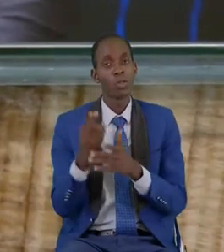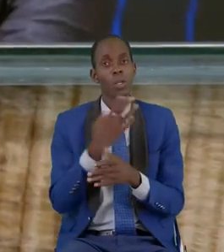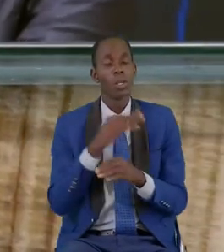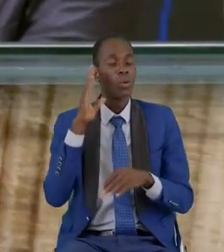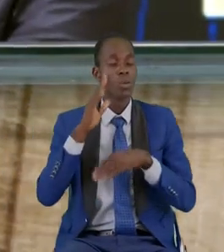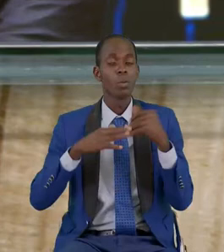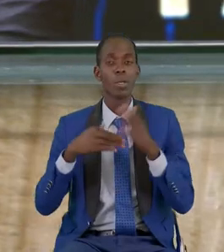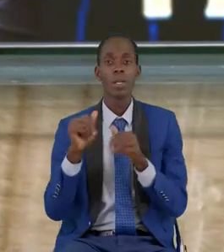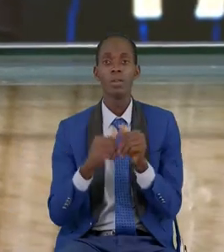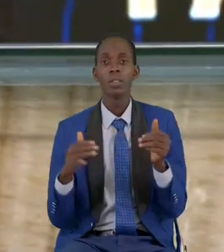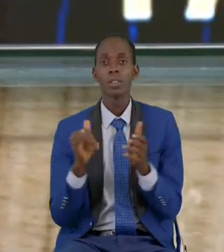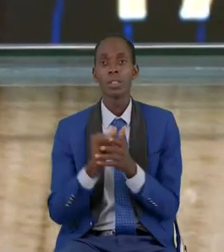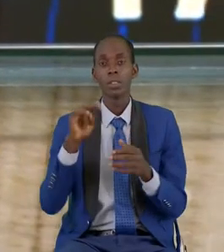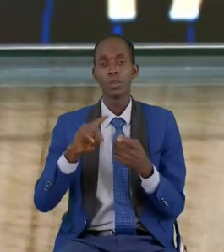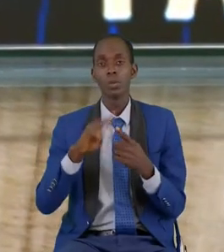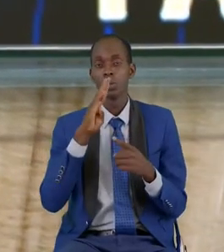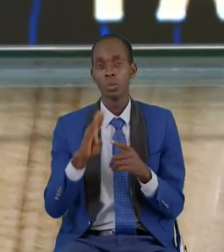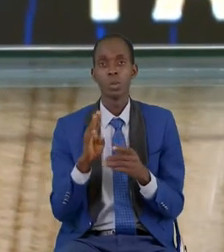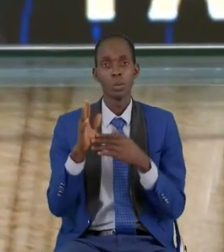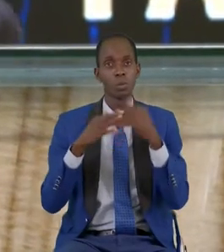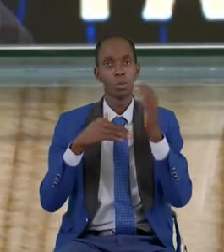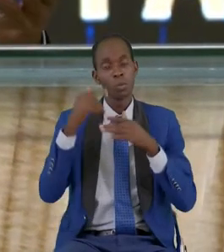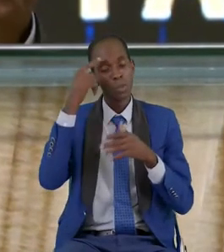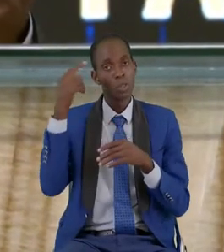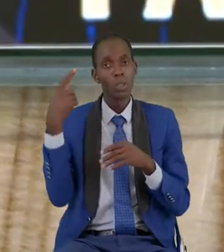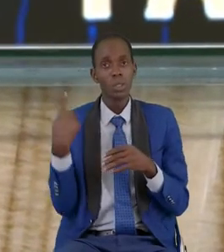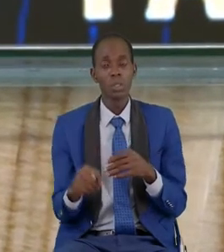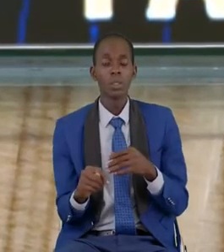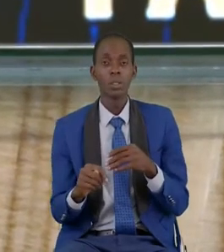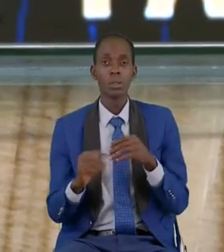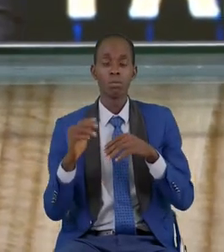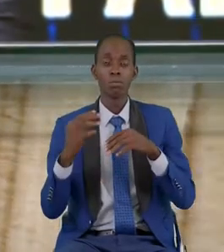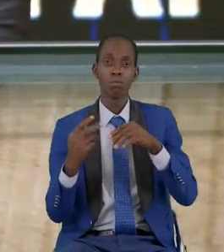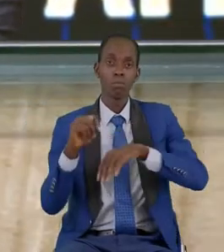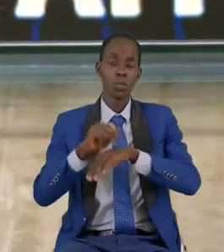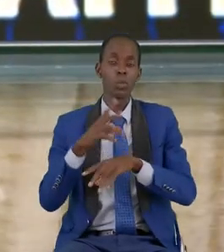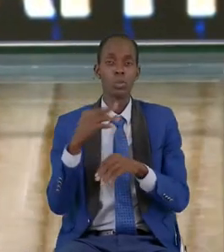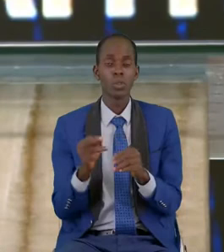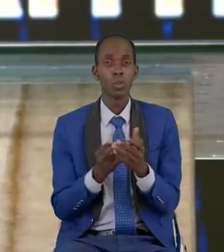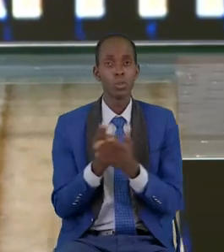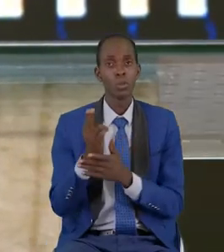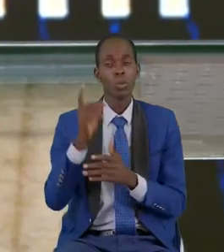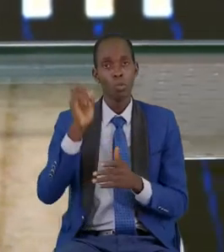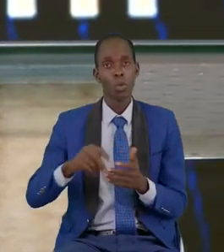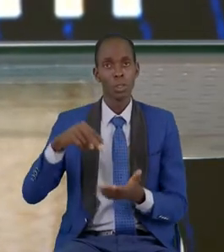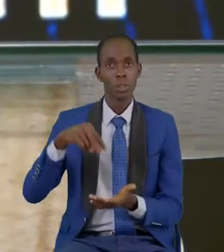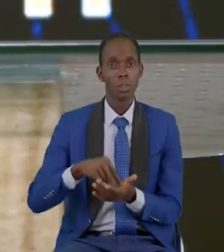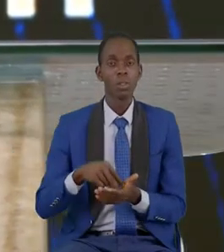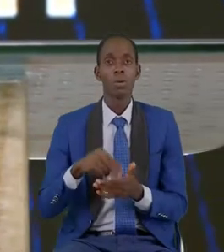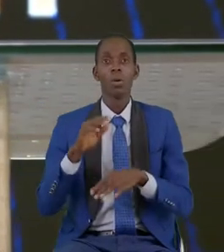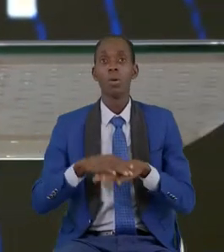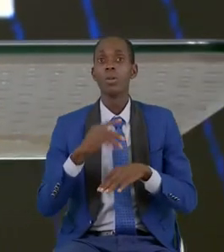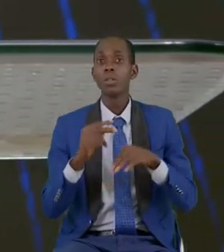build, because the temple of truth, the truth of the gospel, must stand on a pillar.